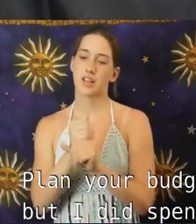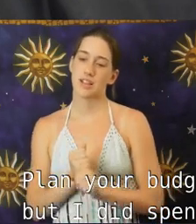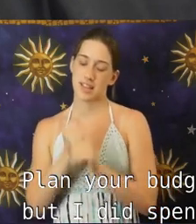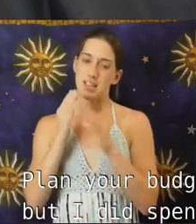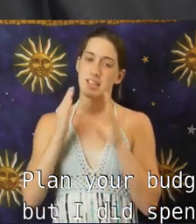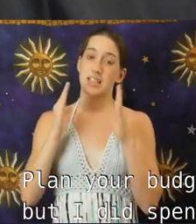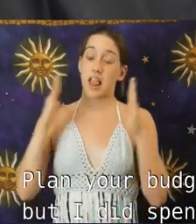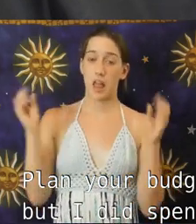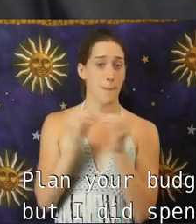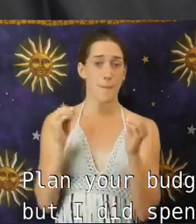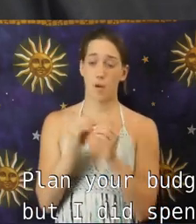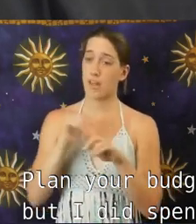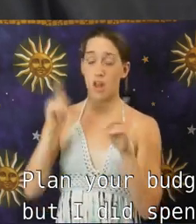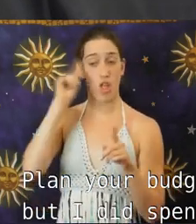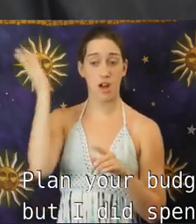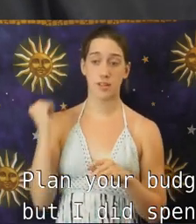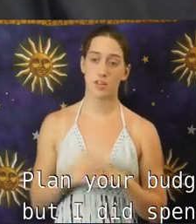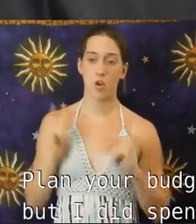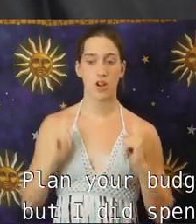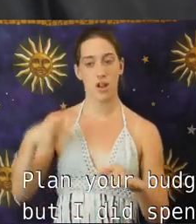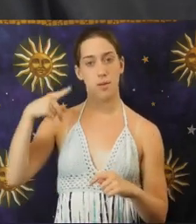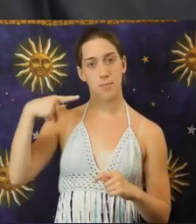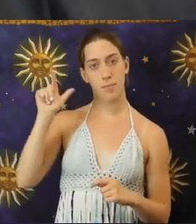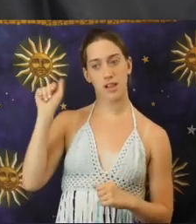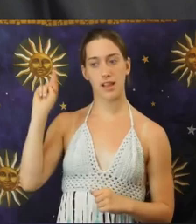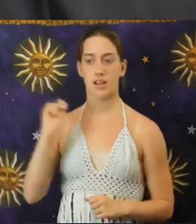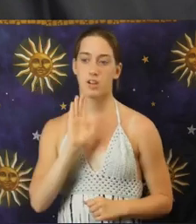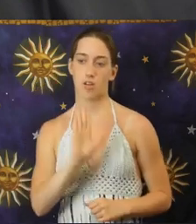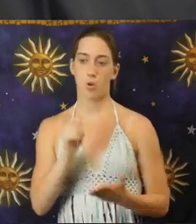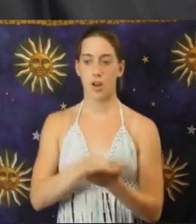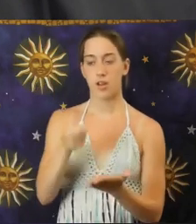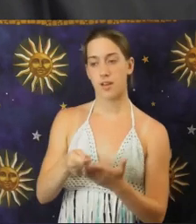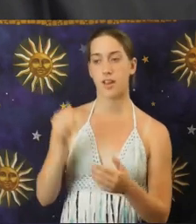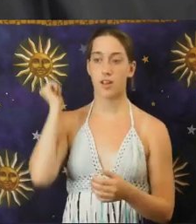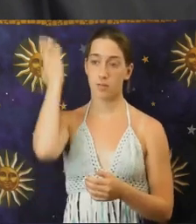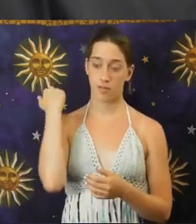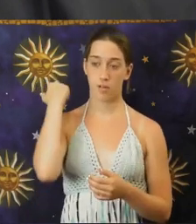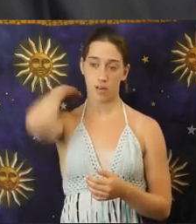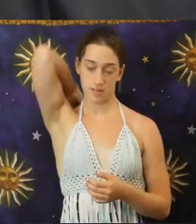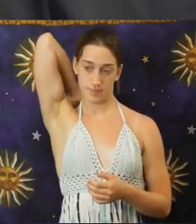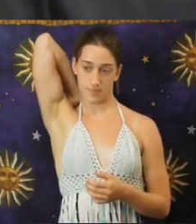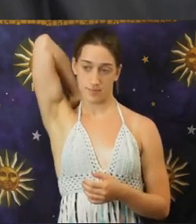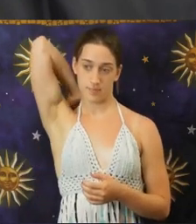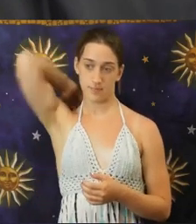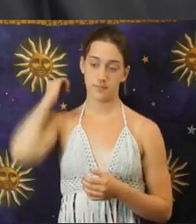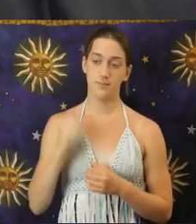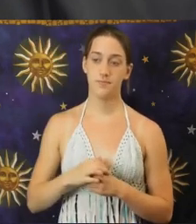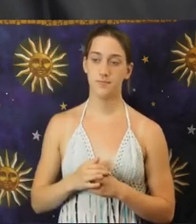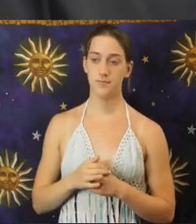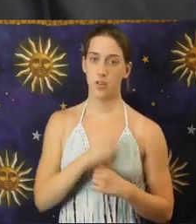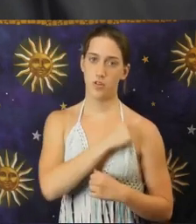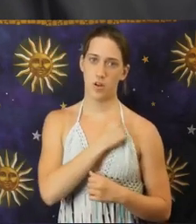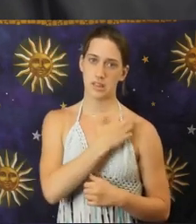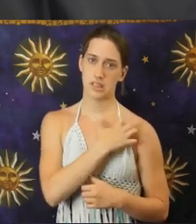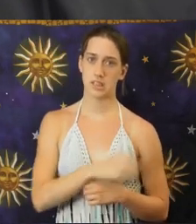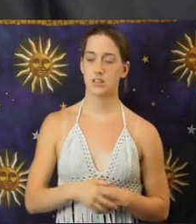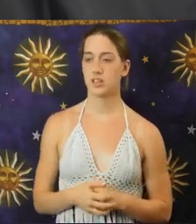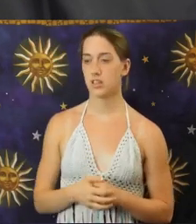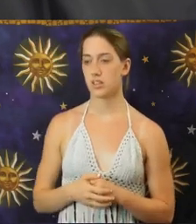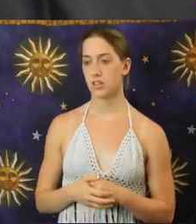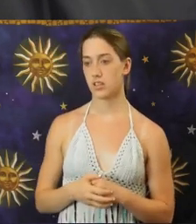overboard, but I did end up spending more than I meant to. So try to plan your budget ahead, because t-shirts are expensive.